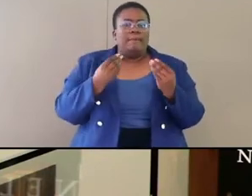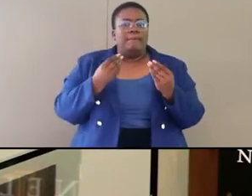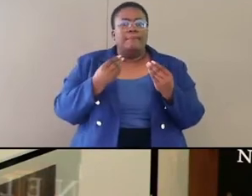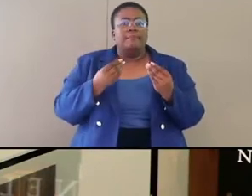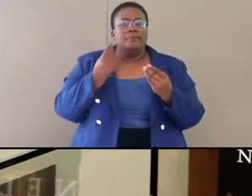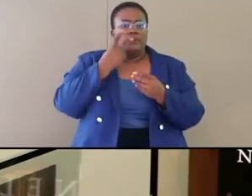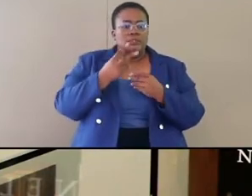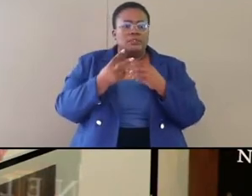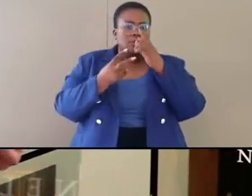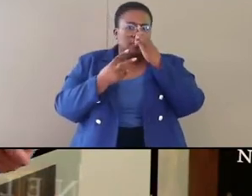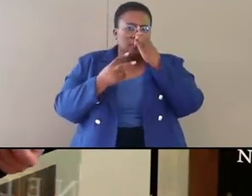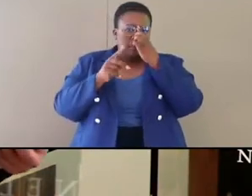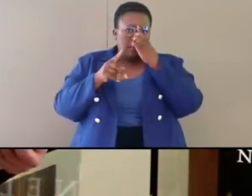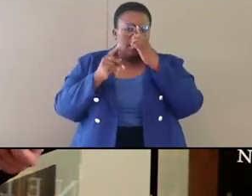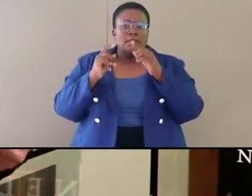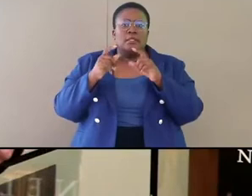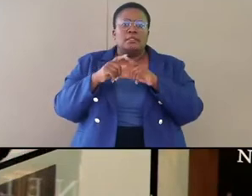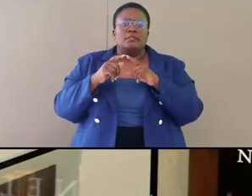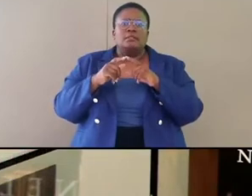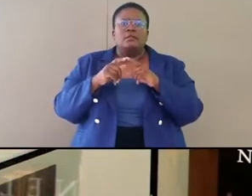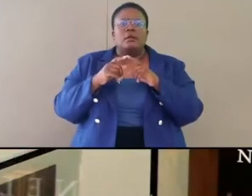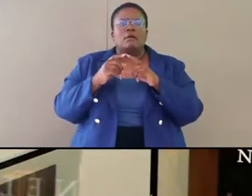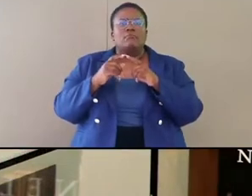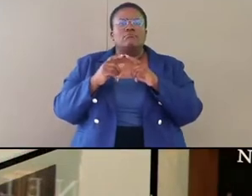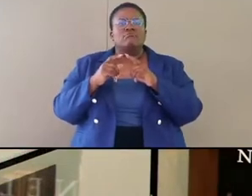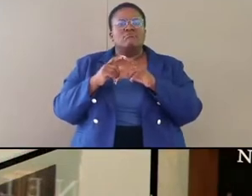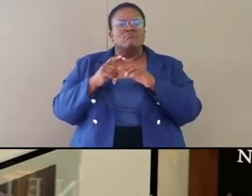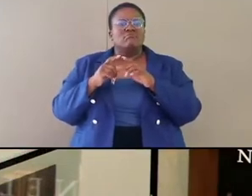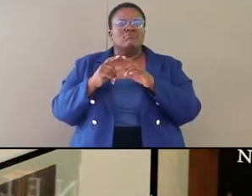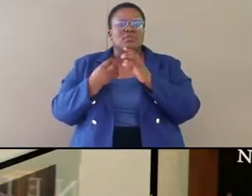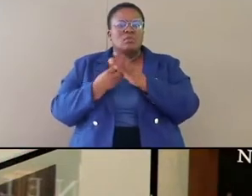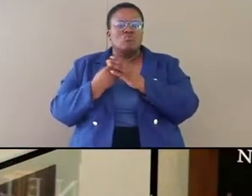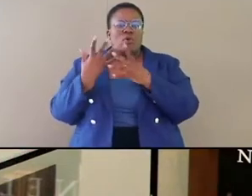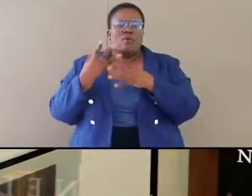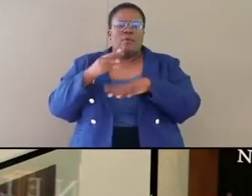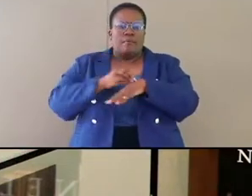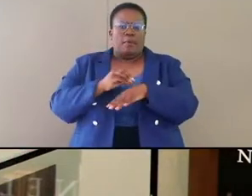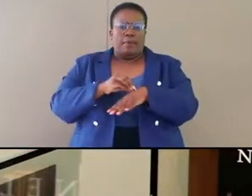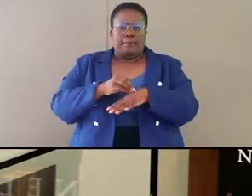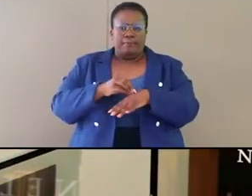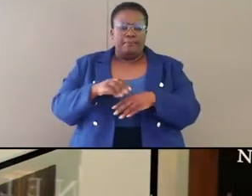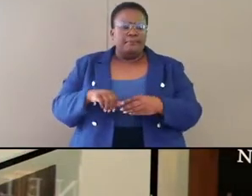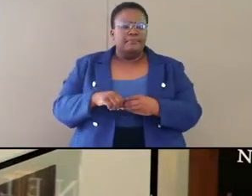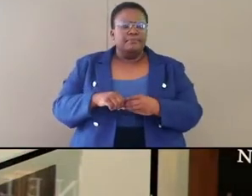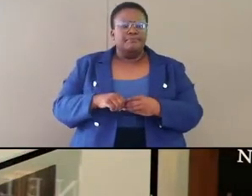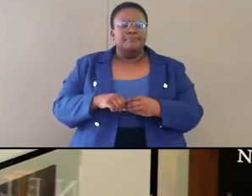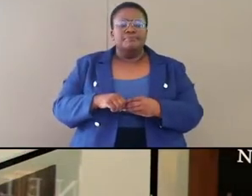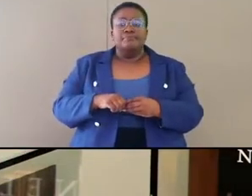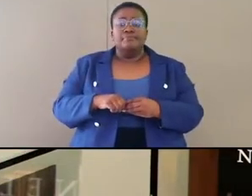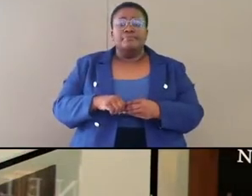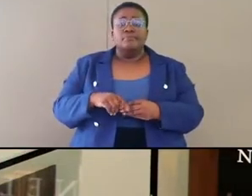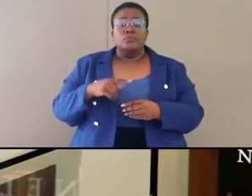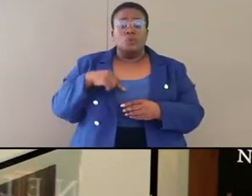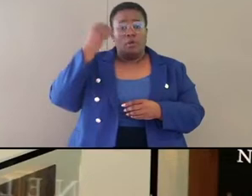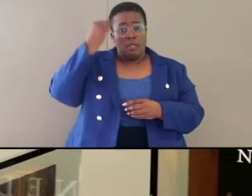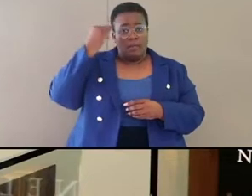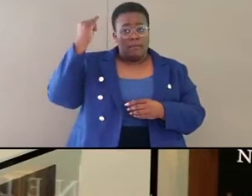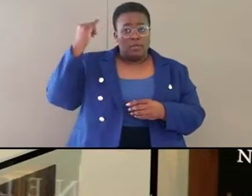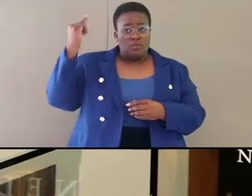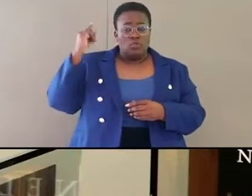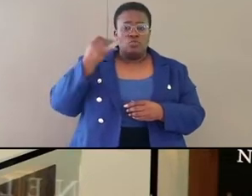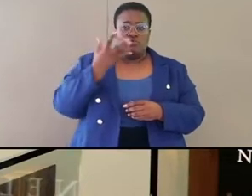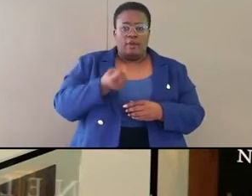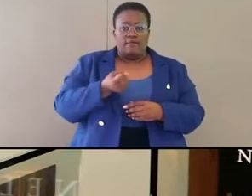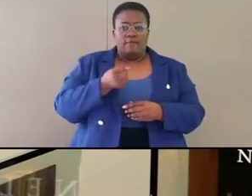seen this as a growing problem and this also links back to Daniel's question around the maternity support grant. Imagine you had a